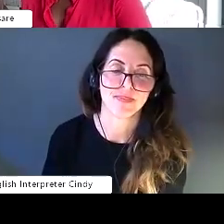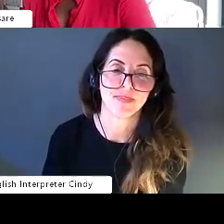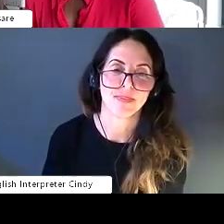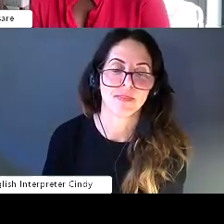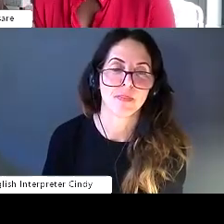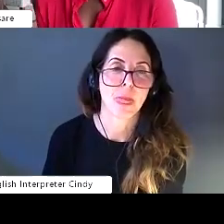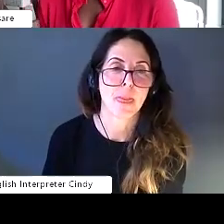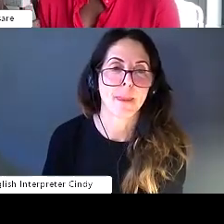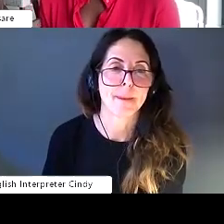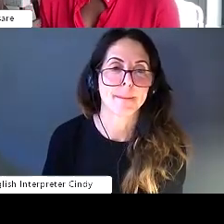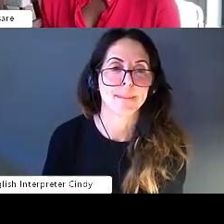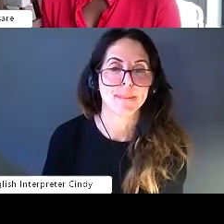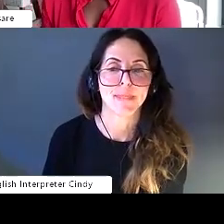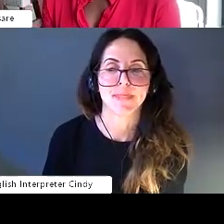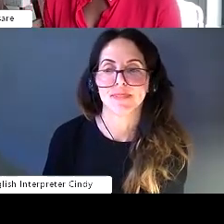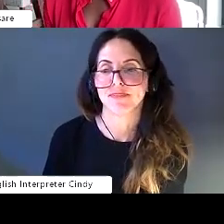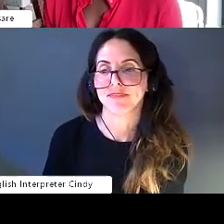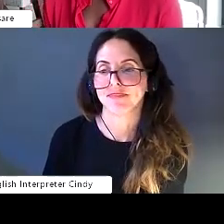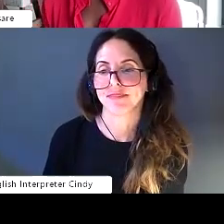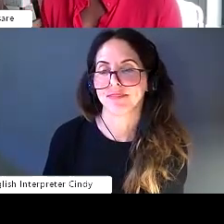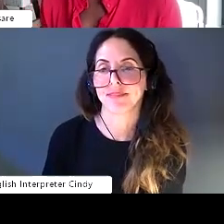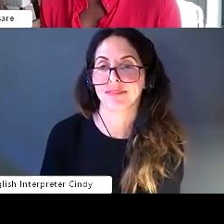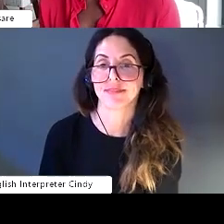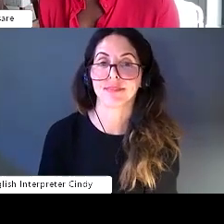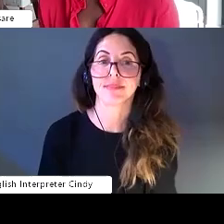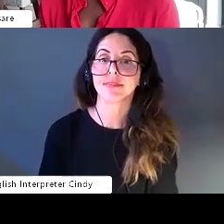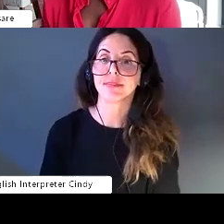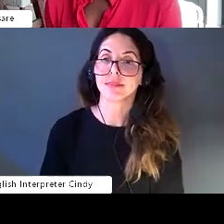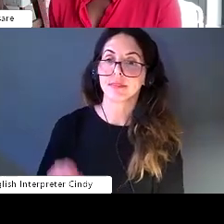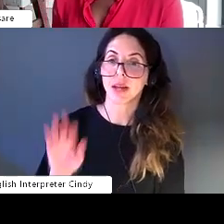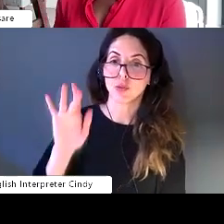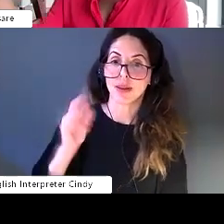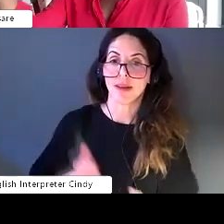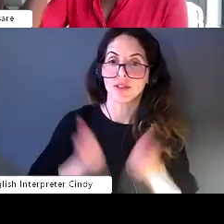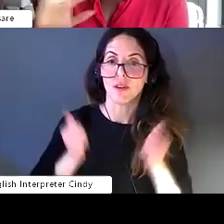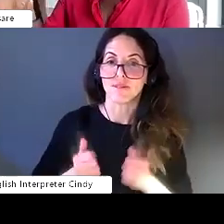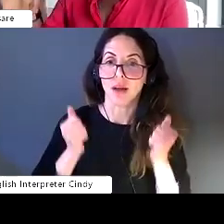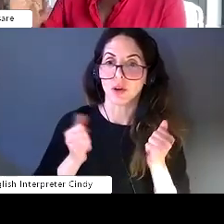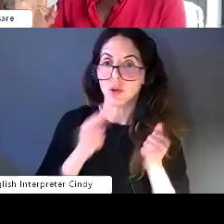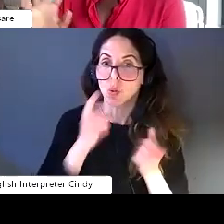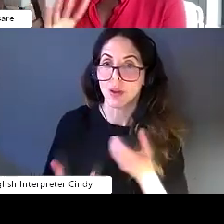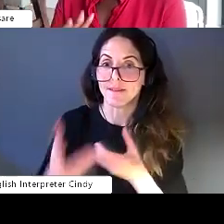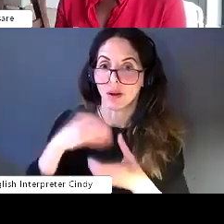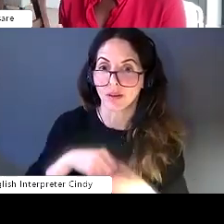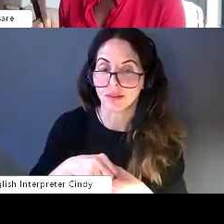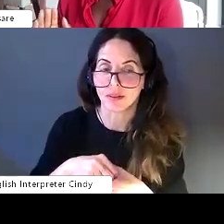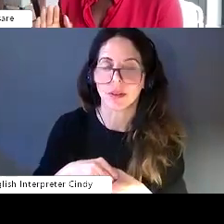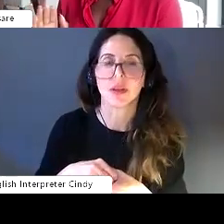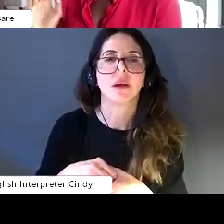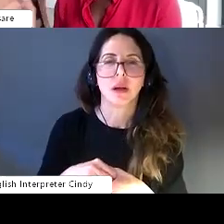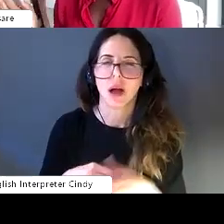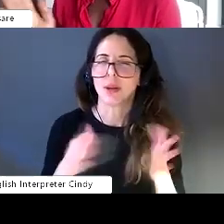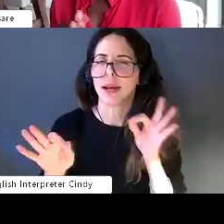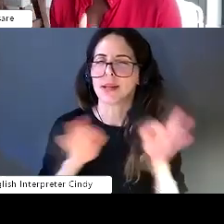And so who are the survivors that participated? So I'm going to kind of go through this